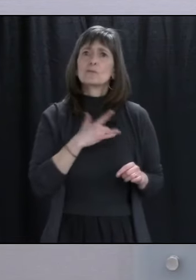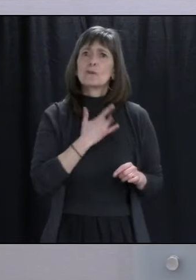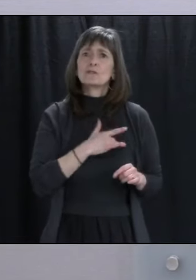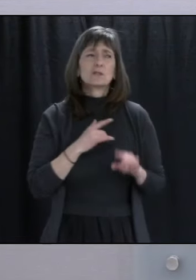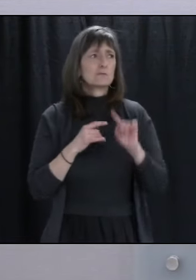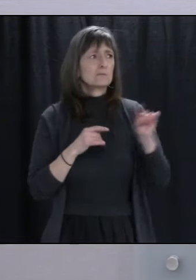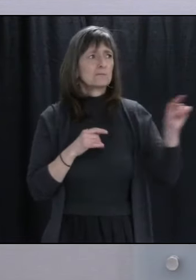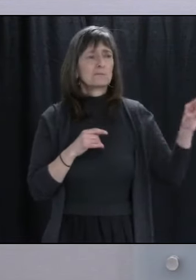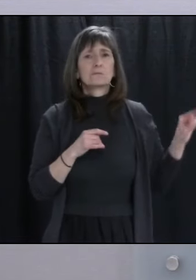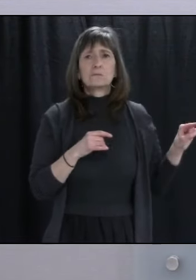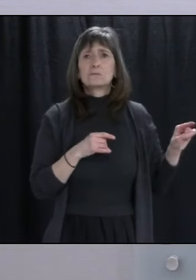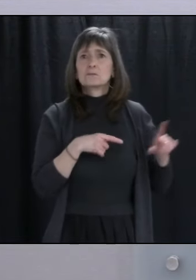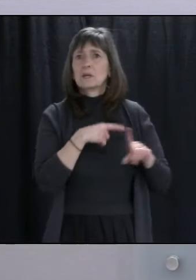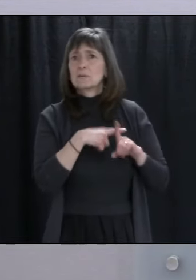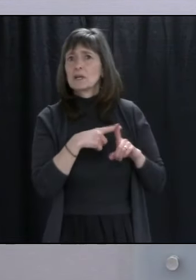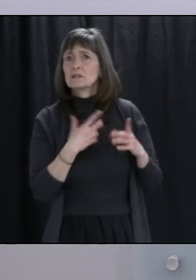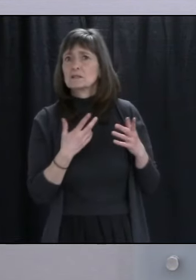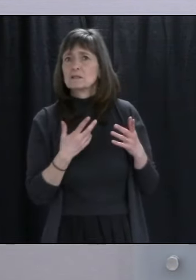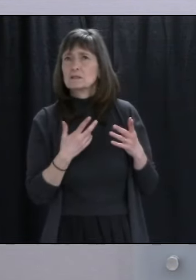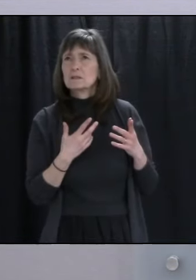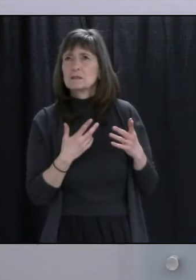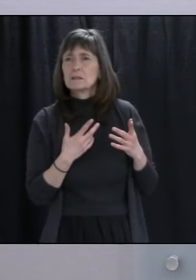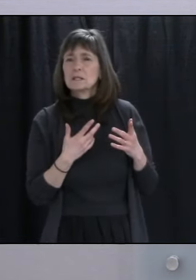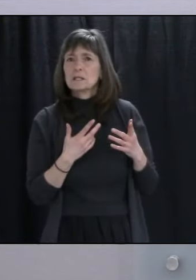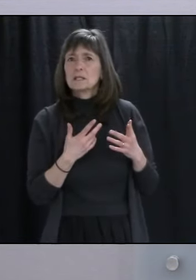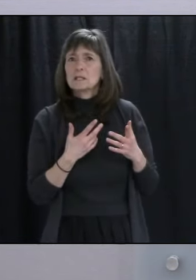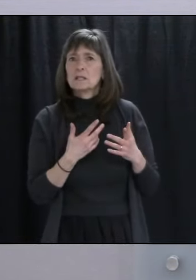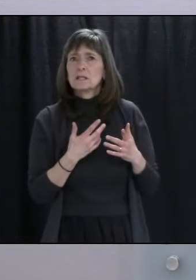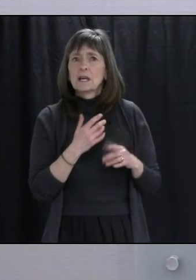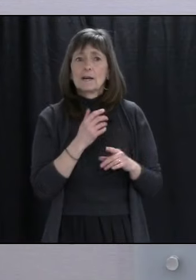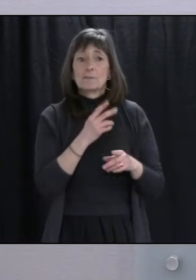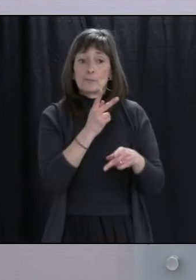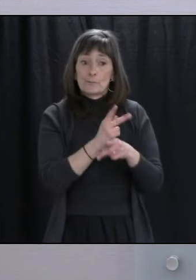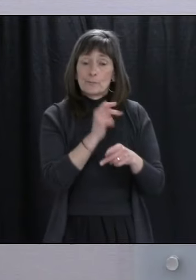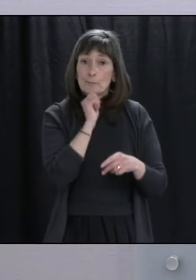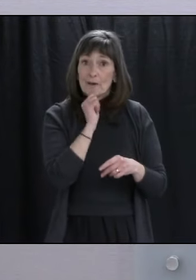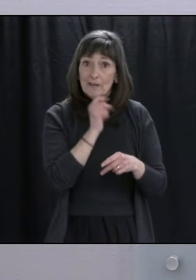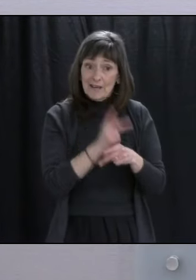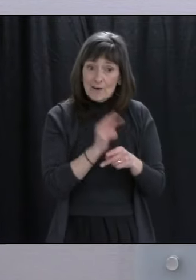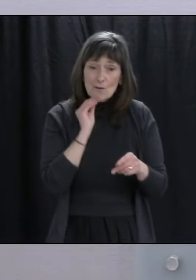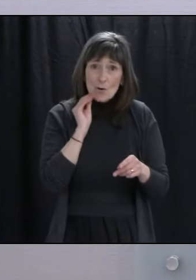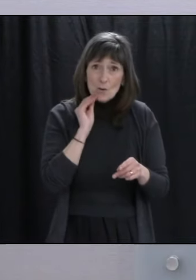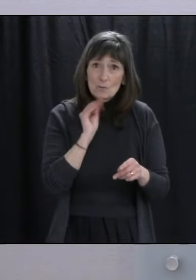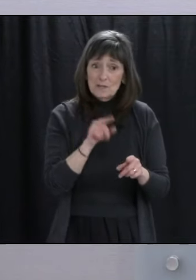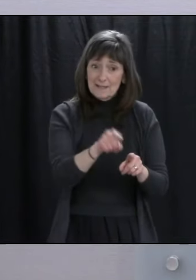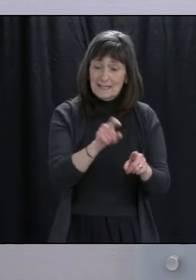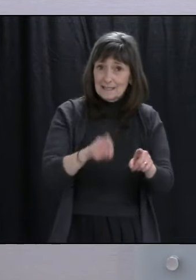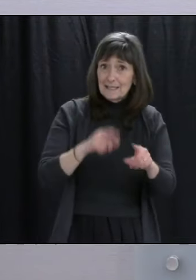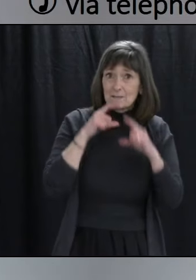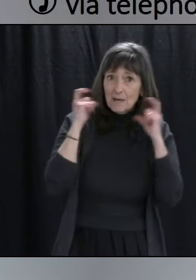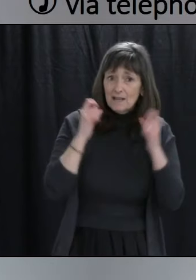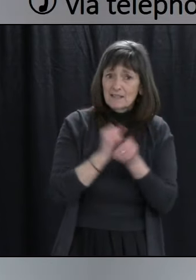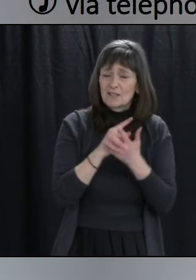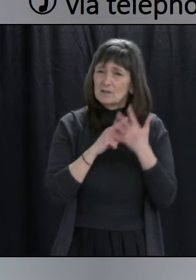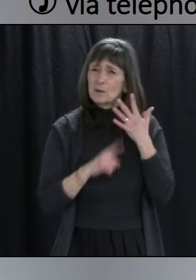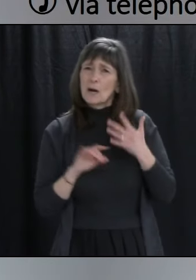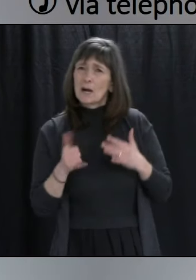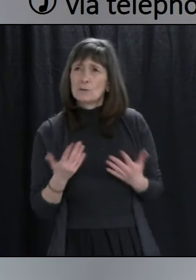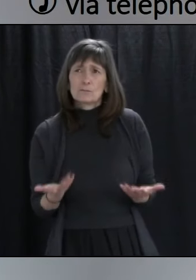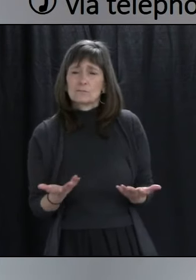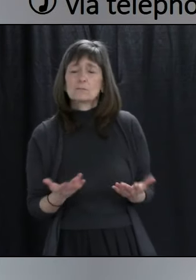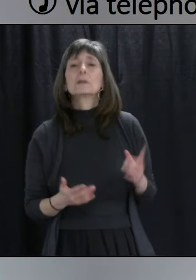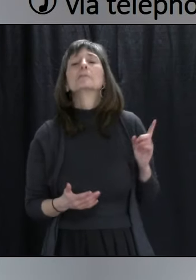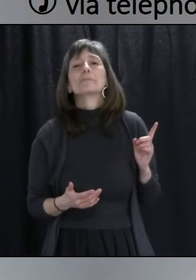masks to businesses such as personal private care homes? Well, Patrick, that's a good question. PPE